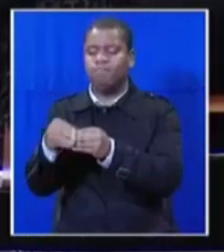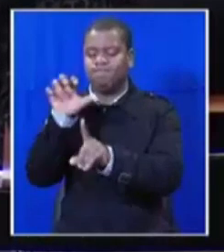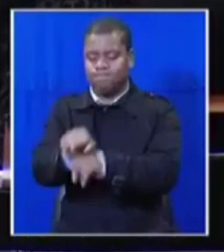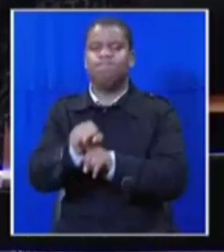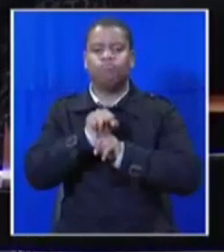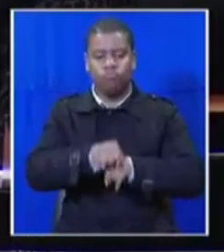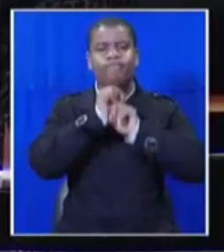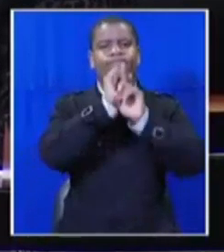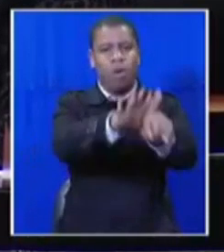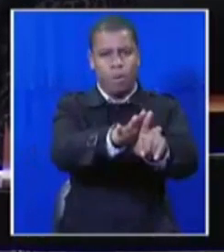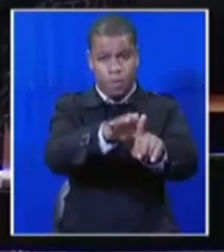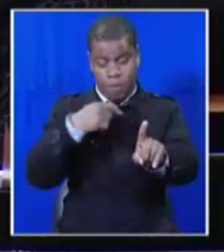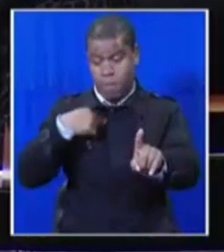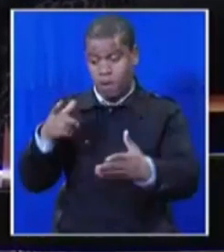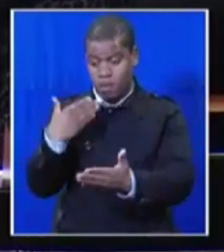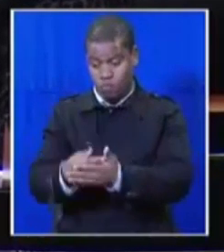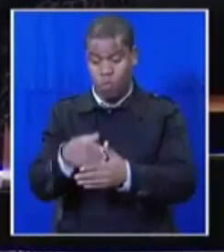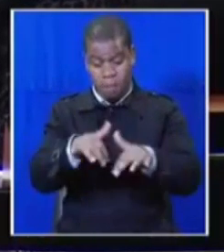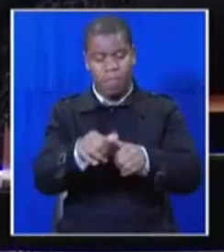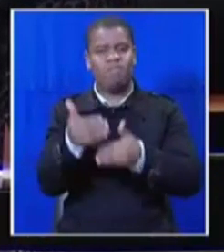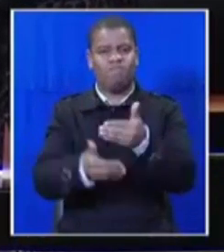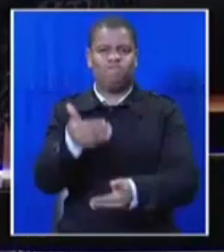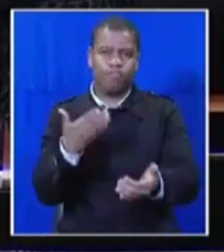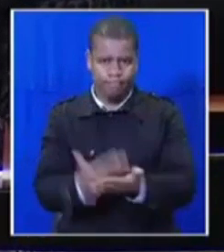House can proceed with its business.